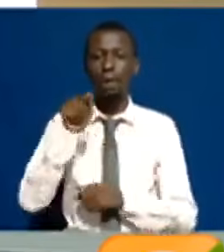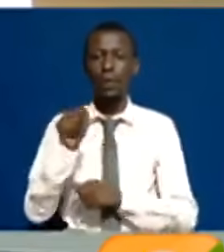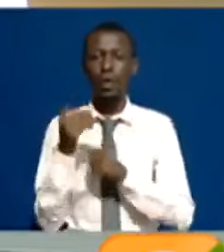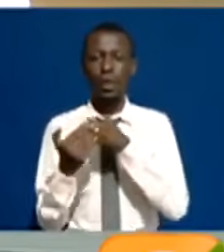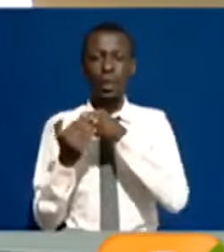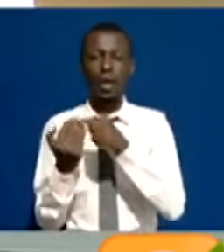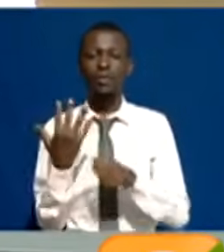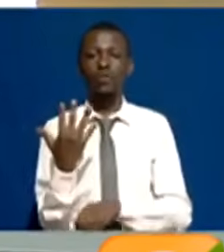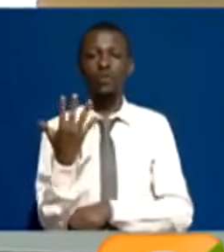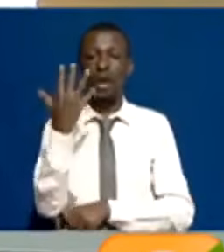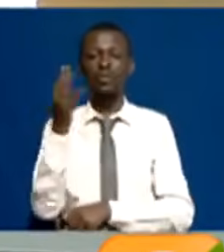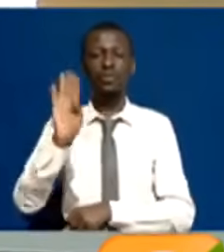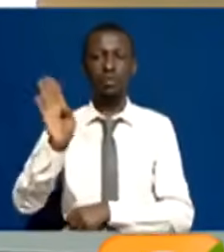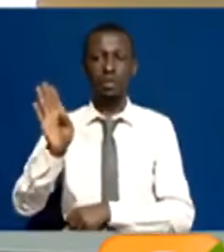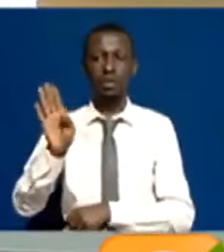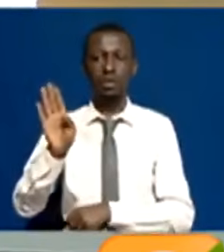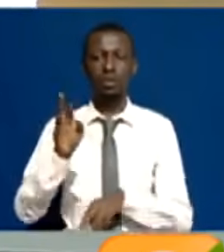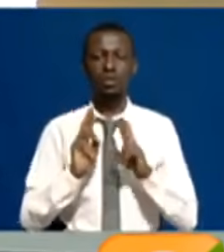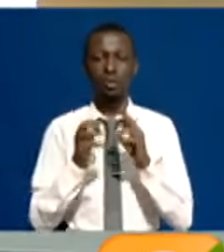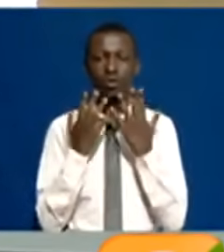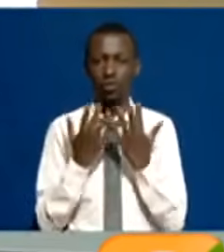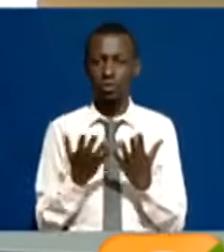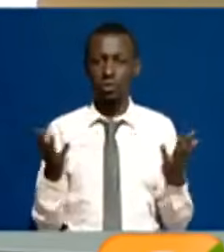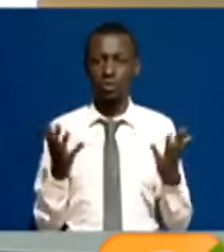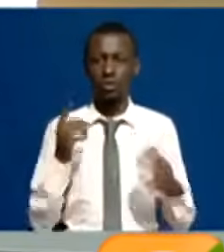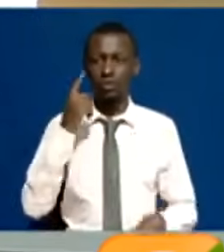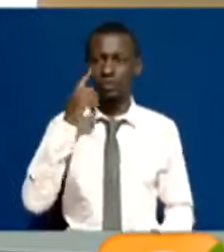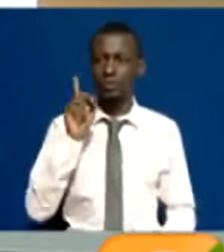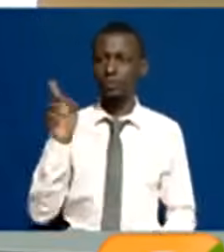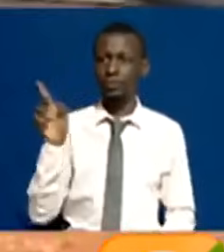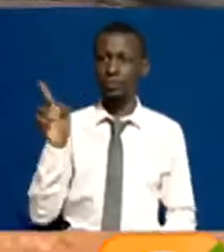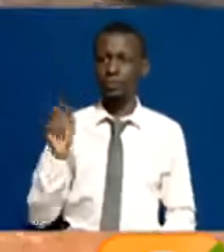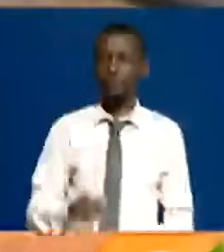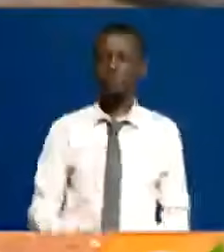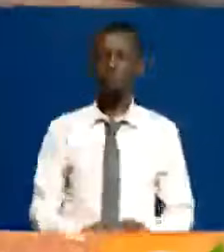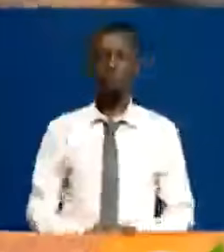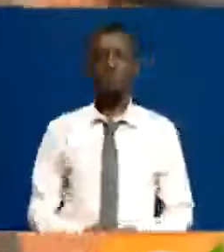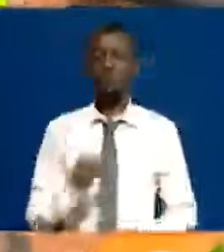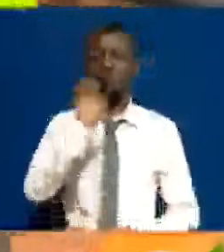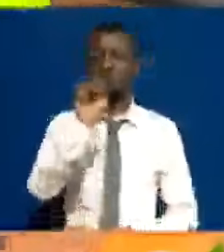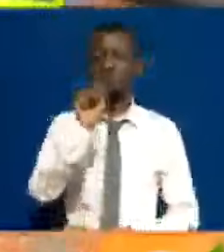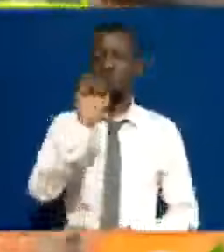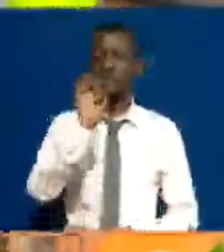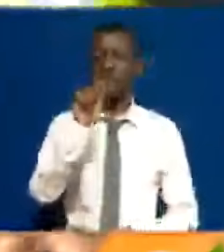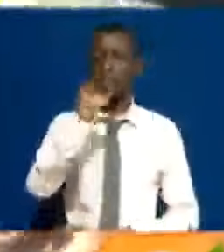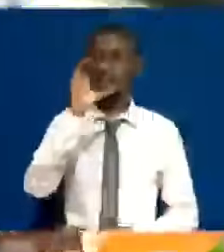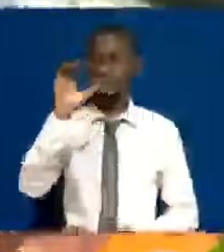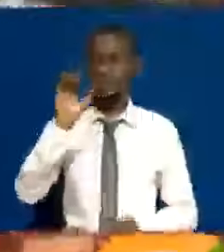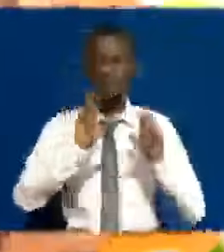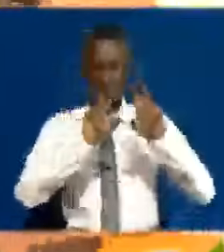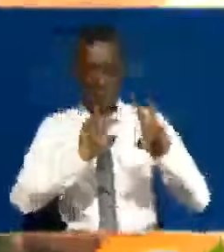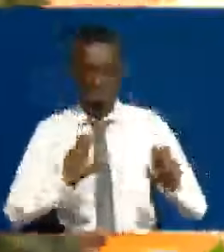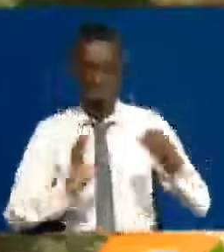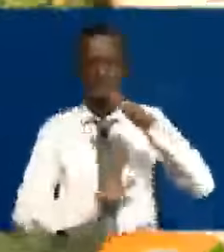1.95 billion shillings. Chemitai Gwin has the details. The EACC has been on the radar of senior officials